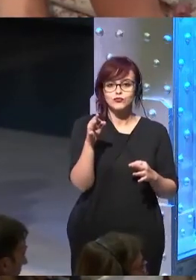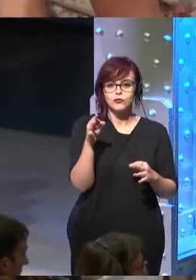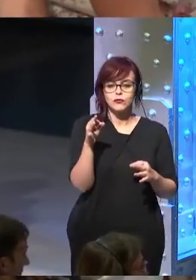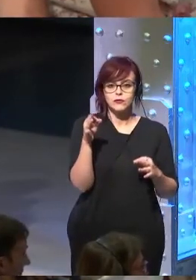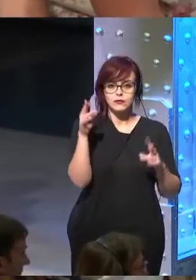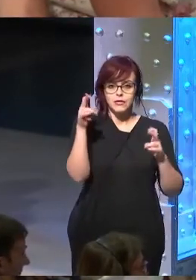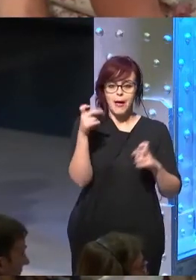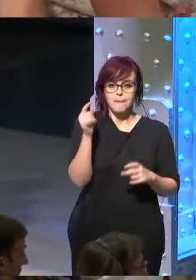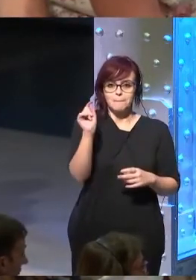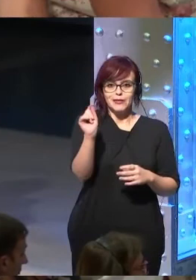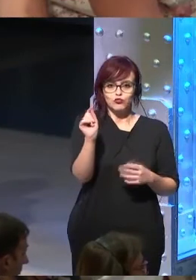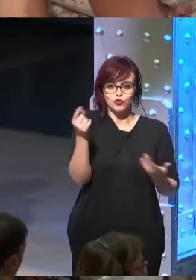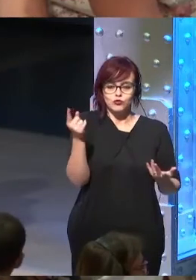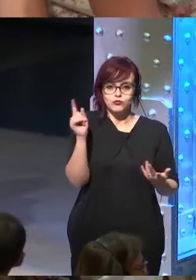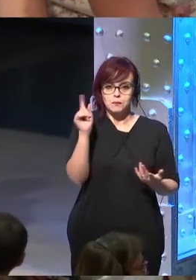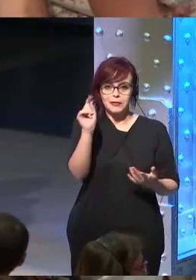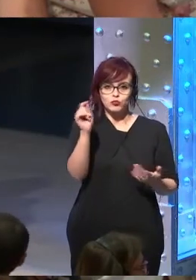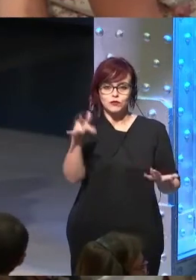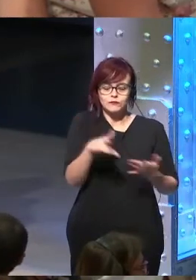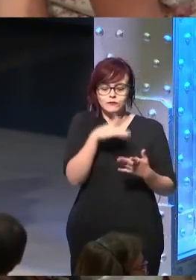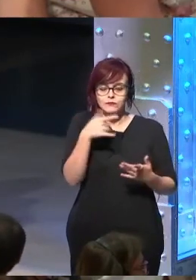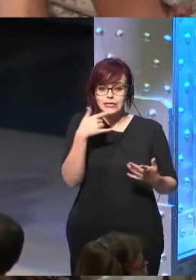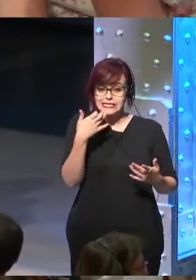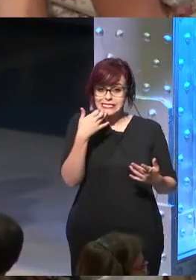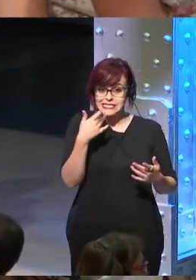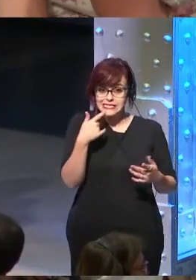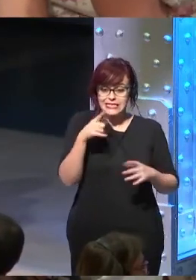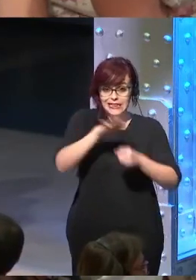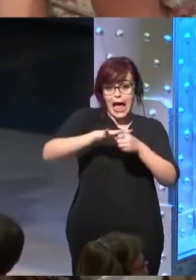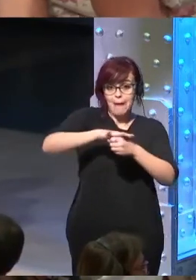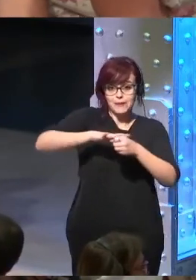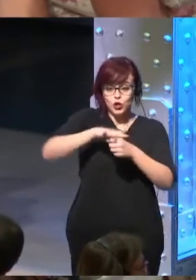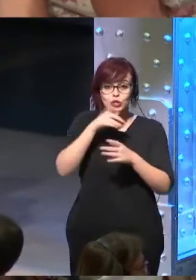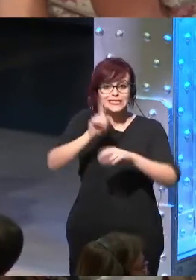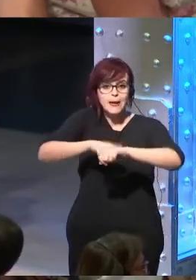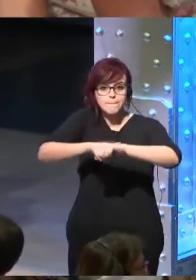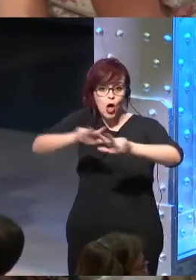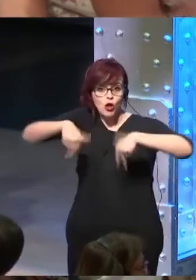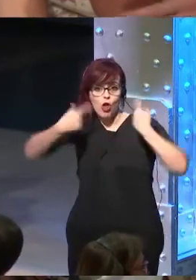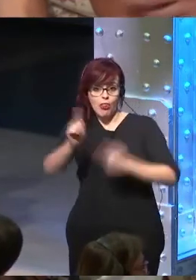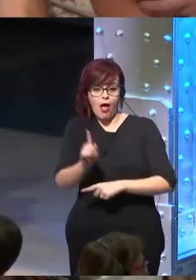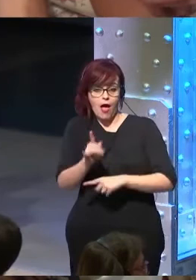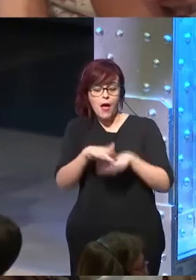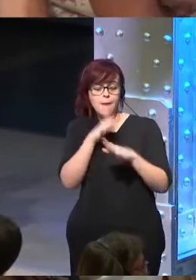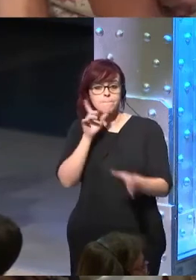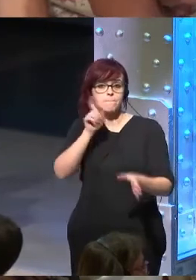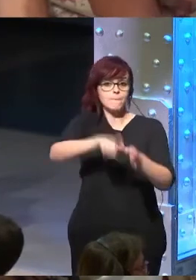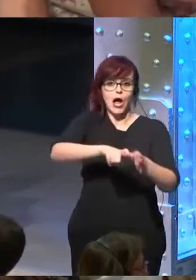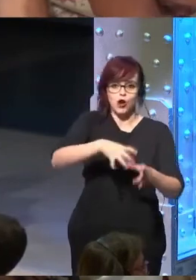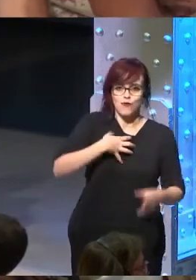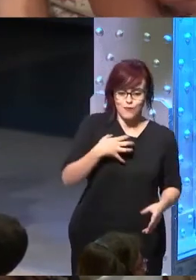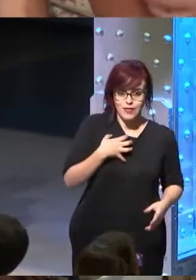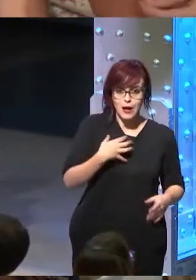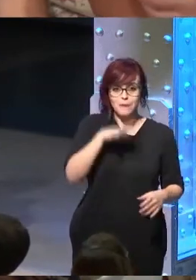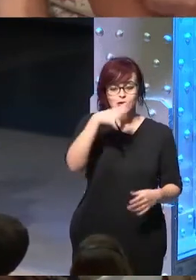those minutes, if we don't own that space, how can we be in the public sphere as women talking?